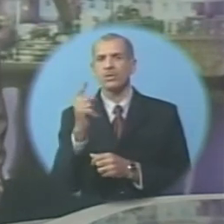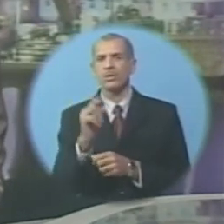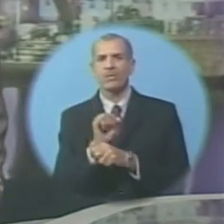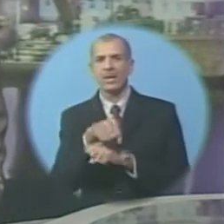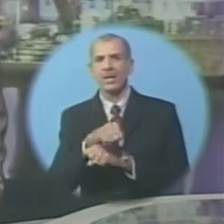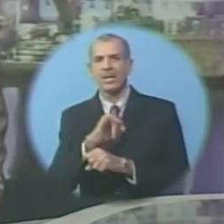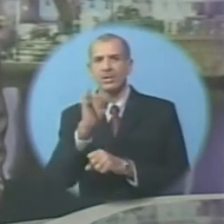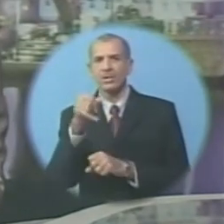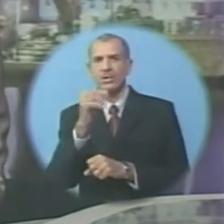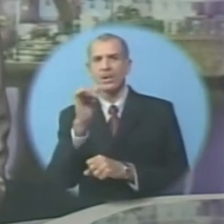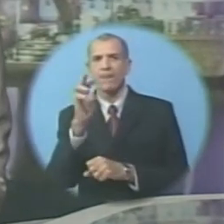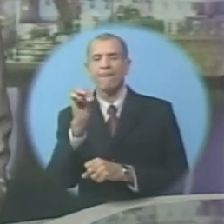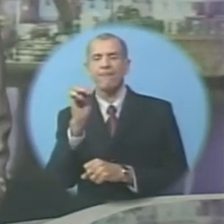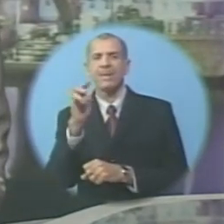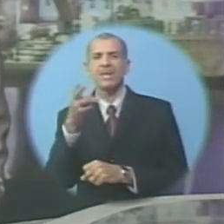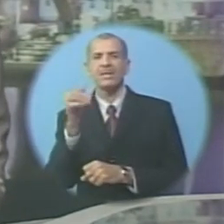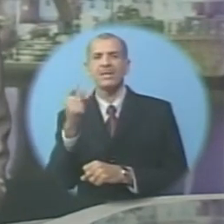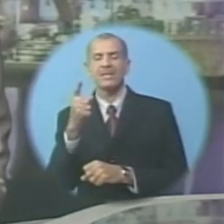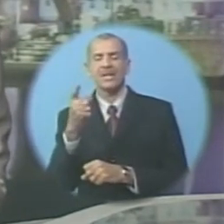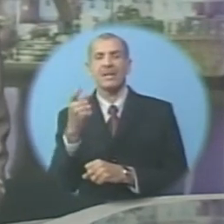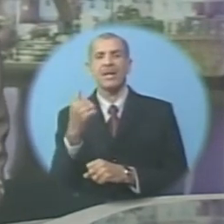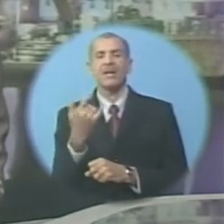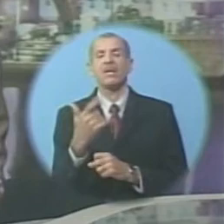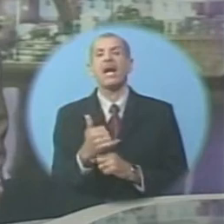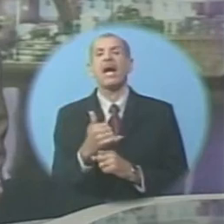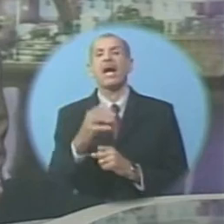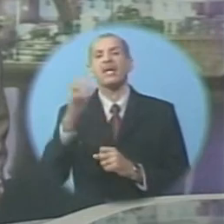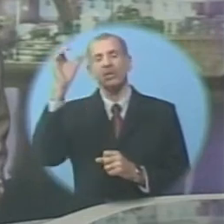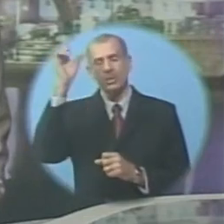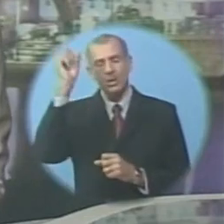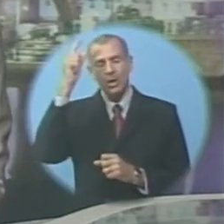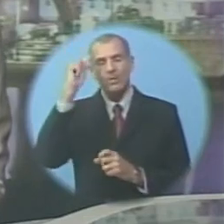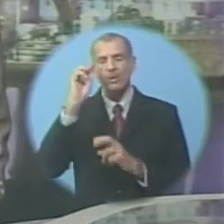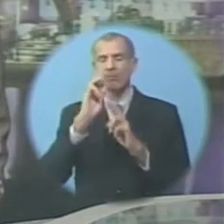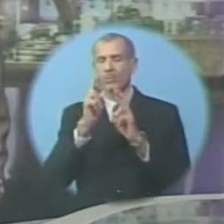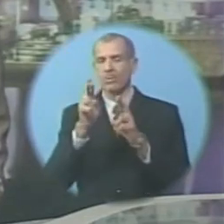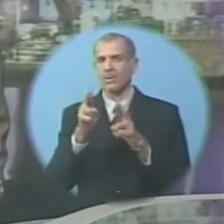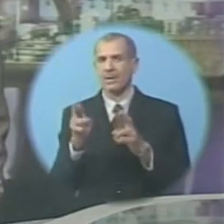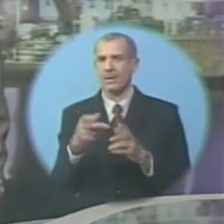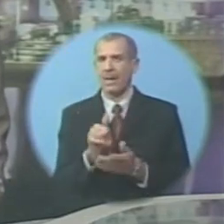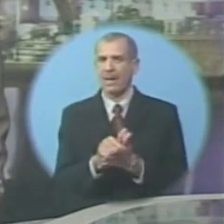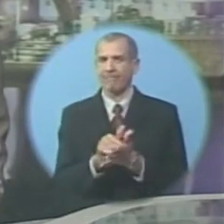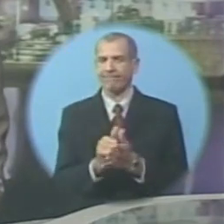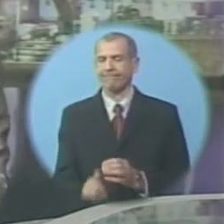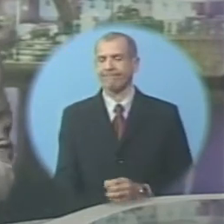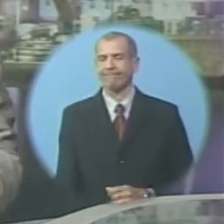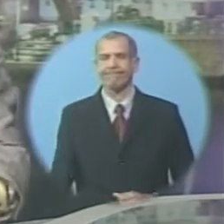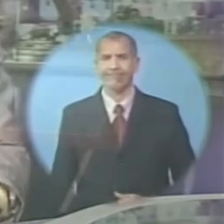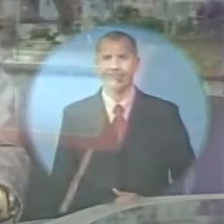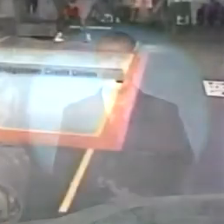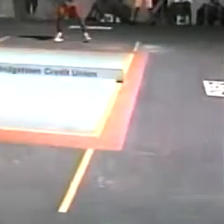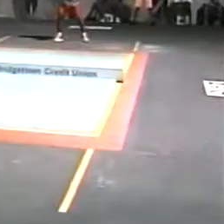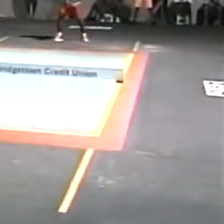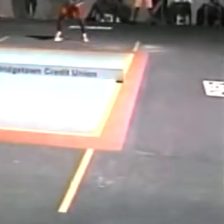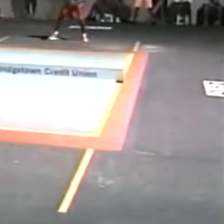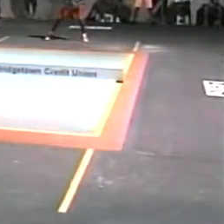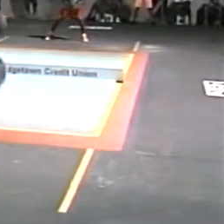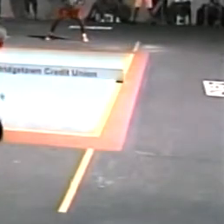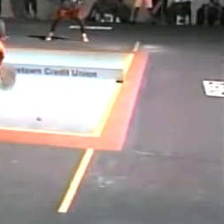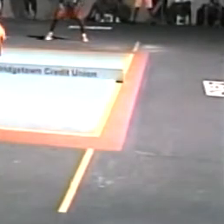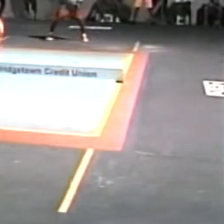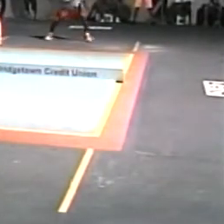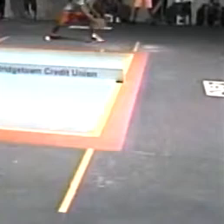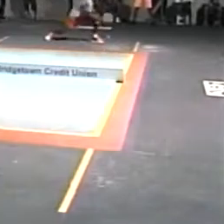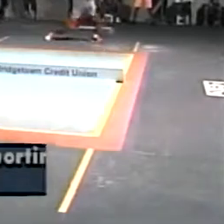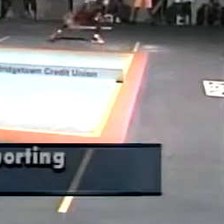to pull off the upset. CBC's Sean Green reports on that and other matchups. This is Nigel Harper taking